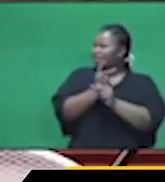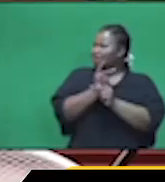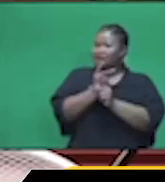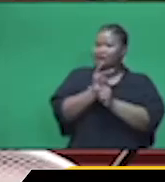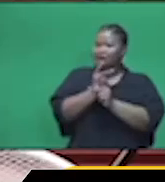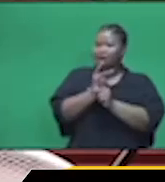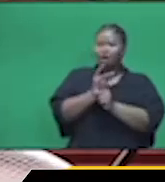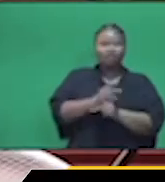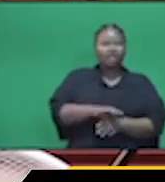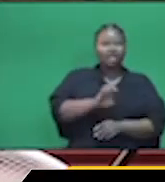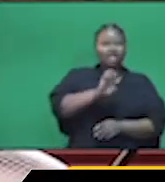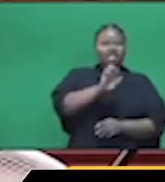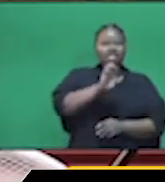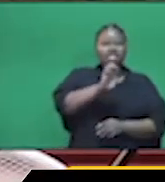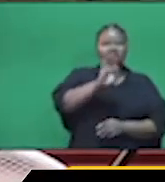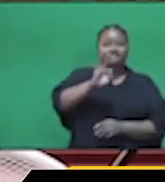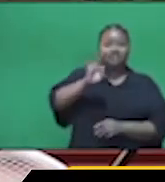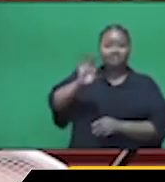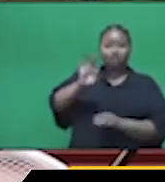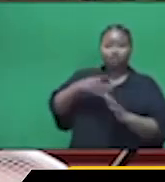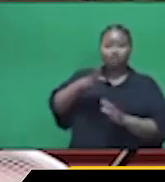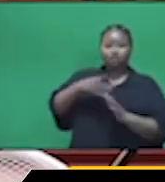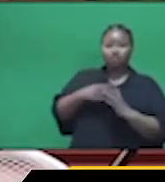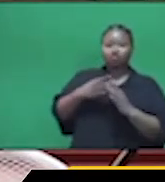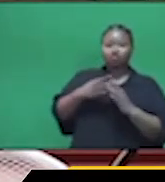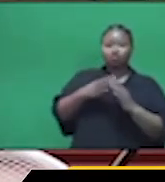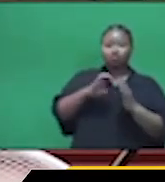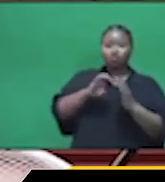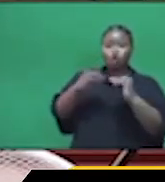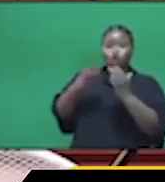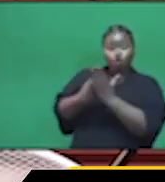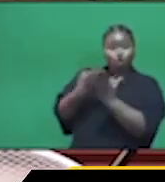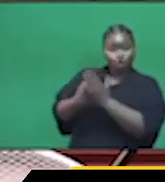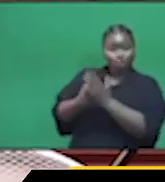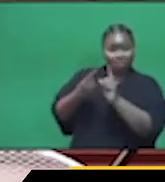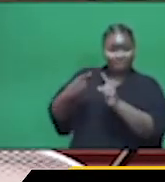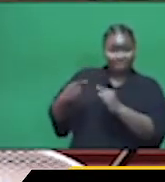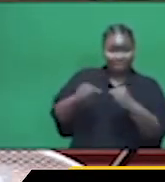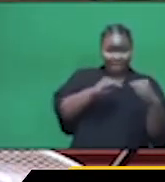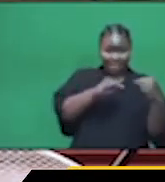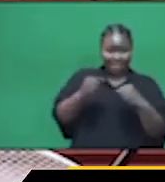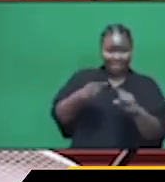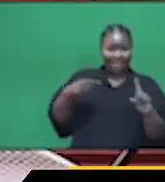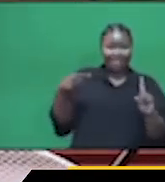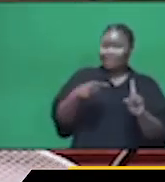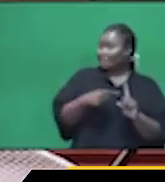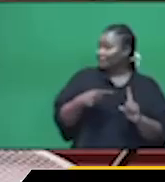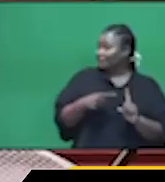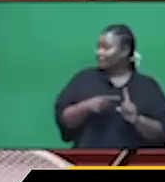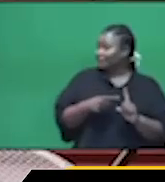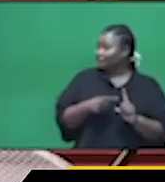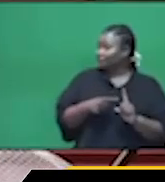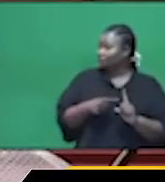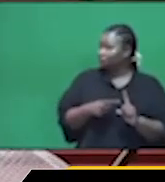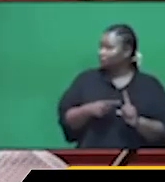the economic freedom fighters. For this, we salute you, commissars and fighters.